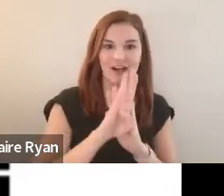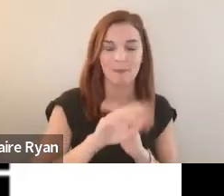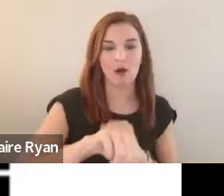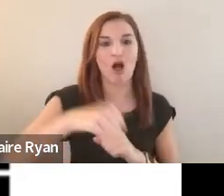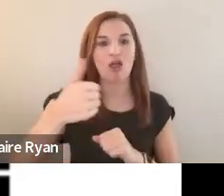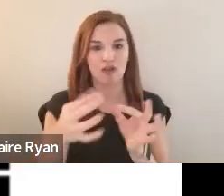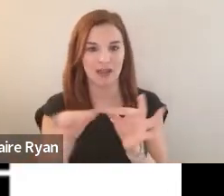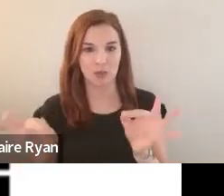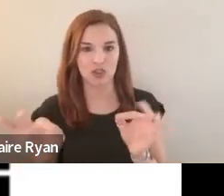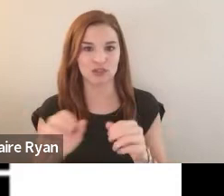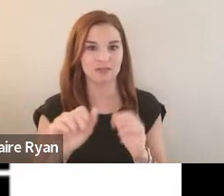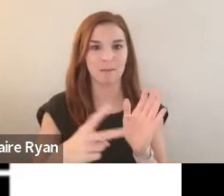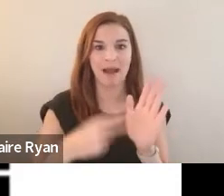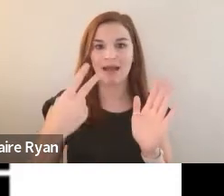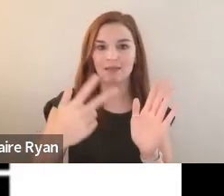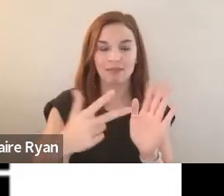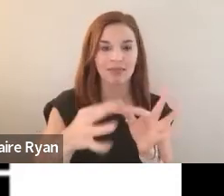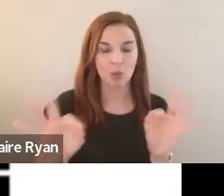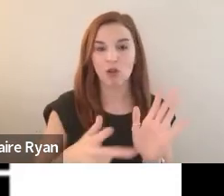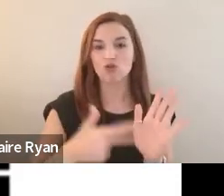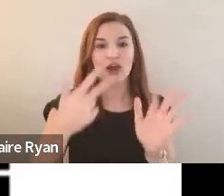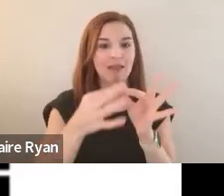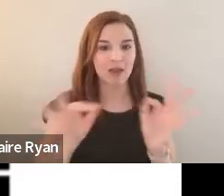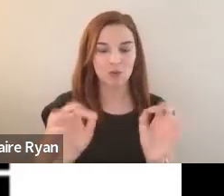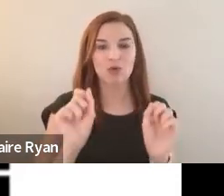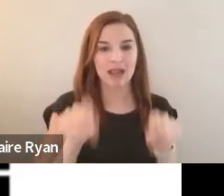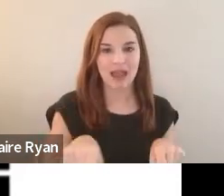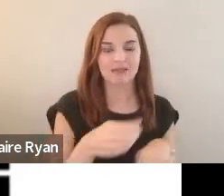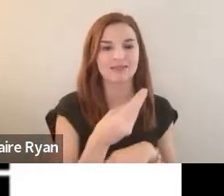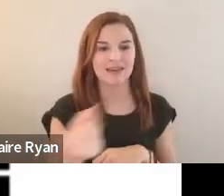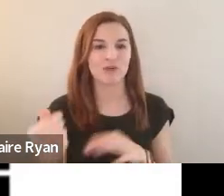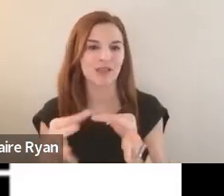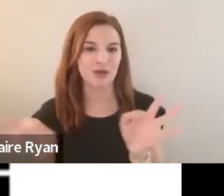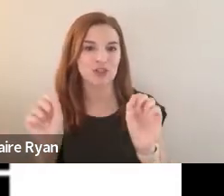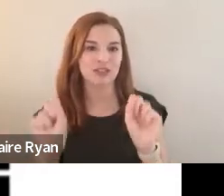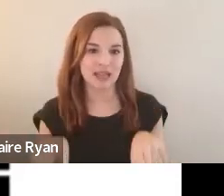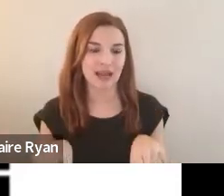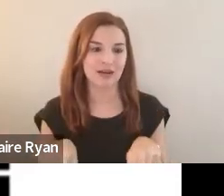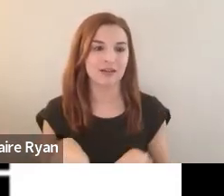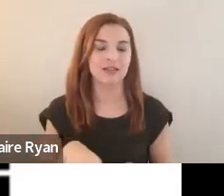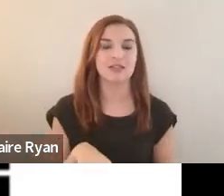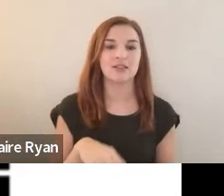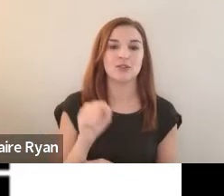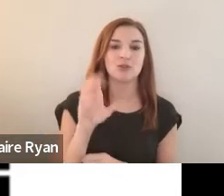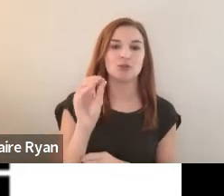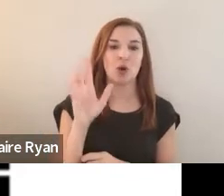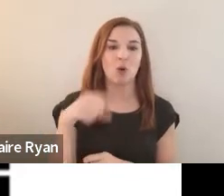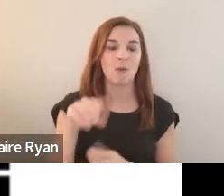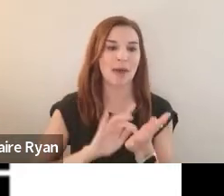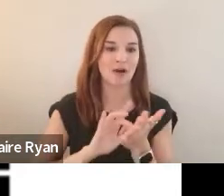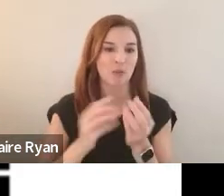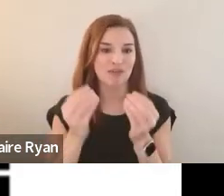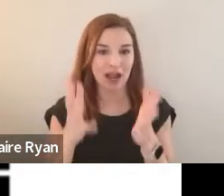Having speech as a foundation or having sign language as a foundation is going to help them to be bilingual, trilingual,